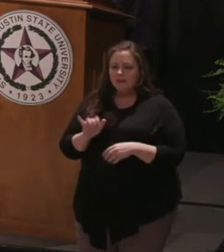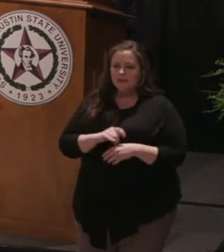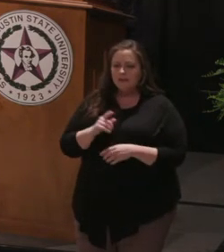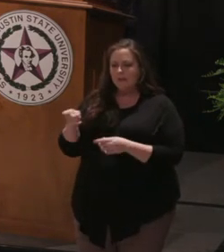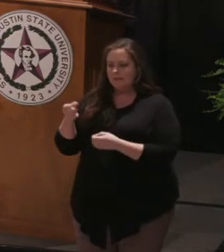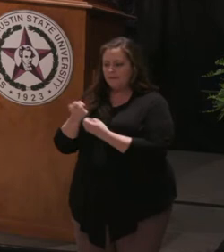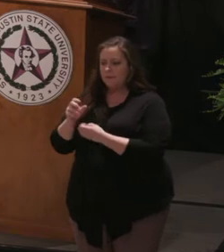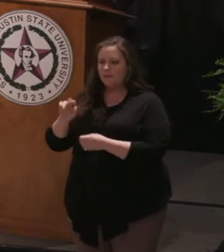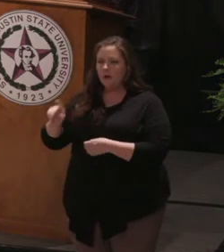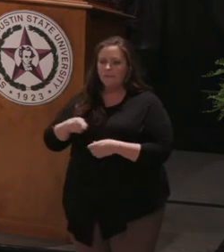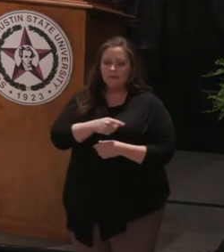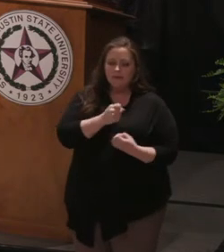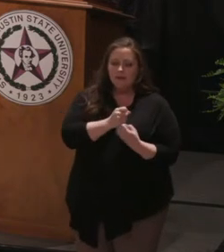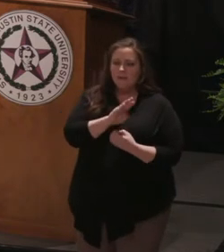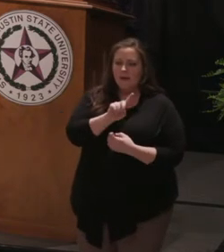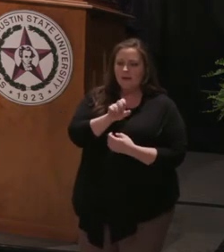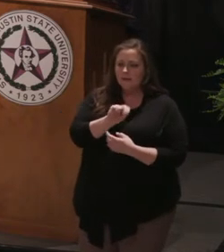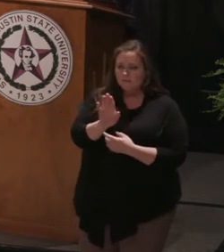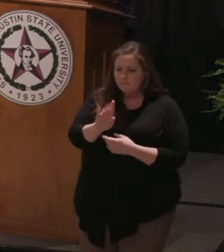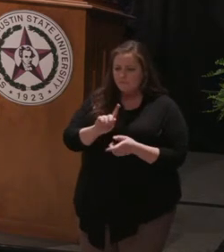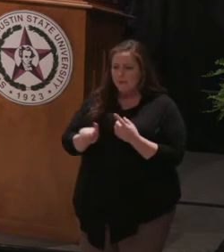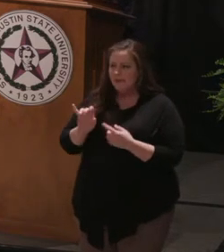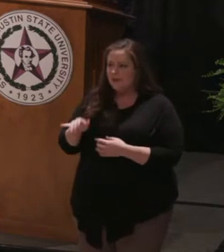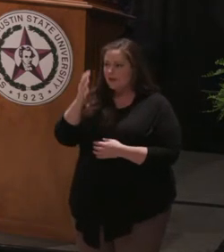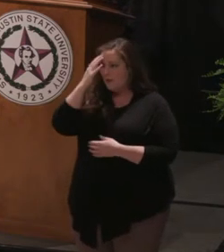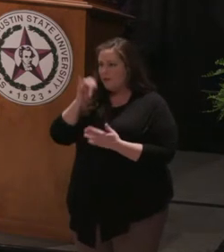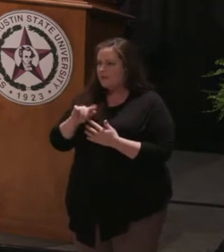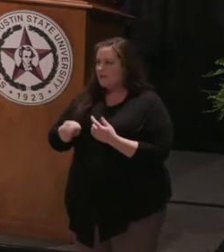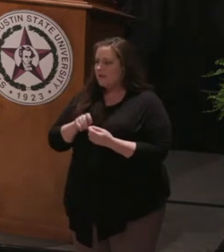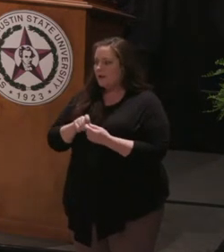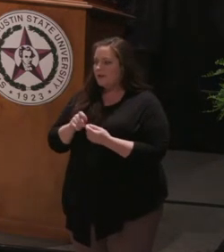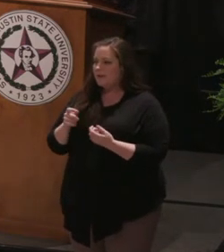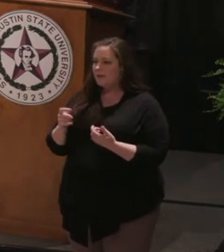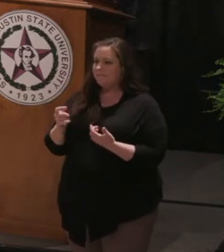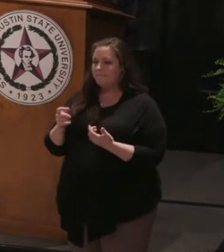Trump or this side with Biden. It's there's a certain,